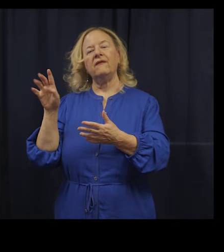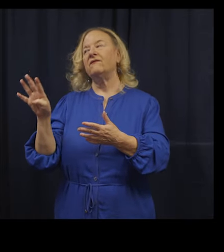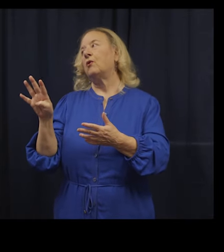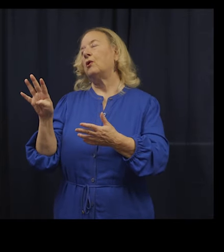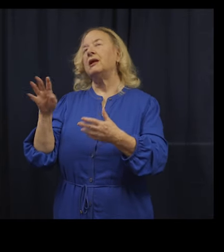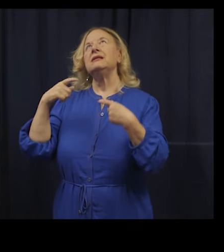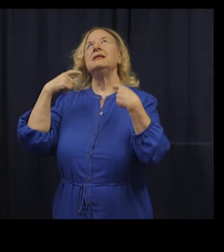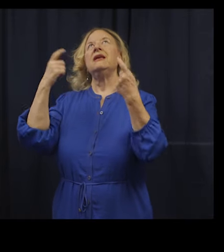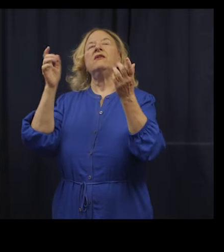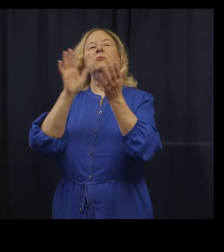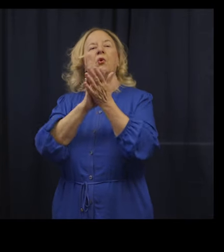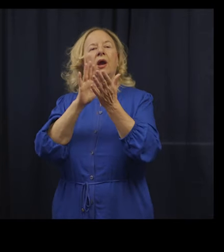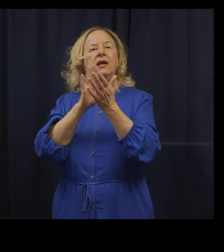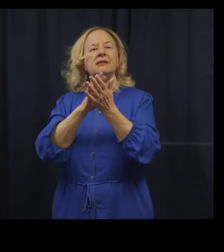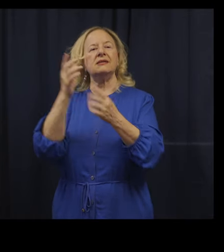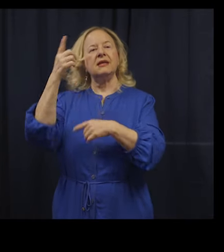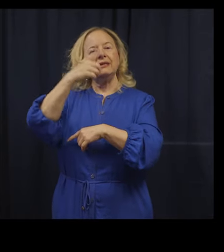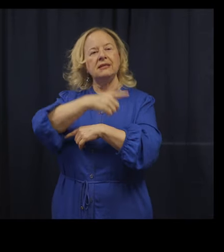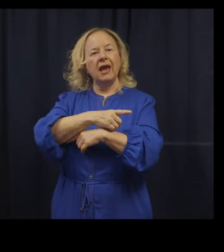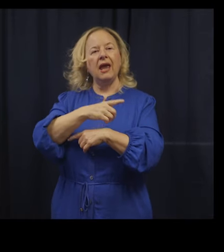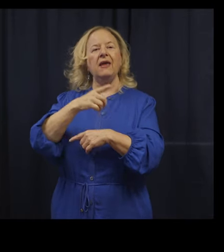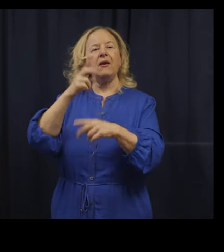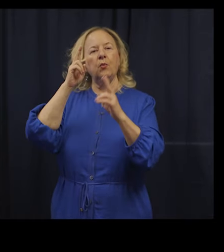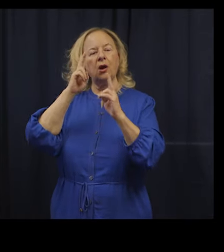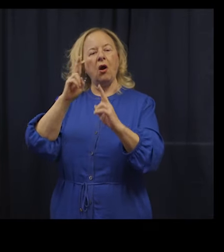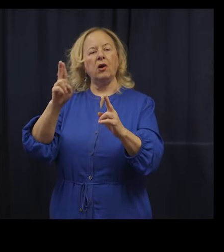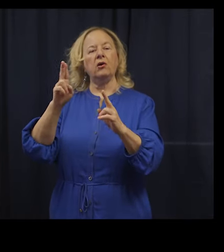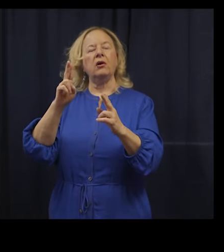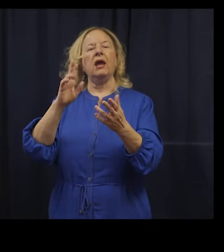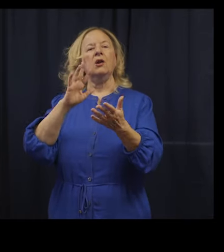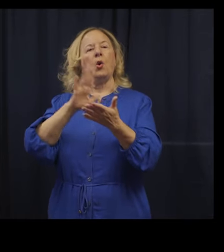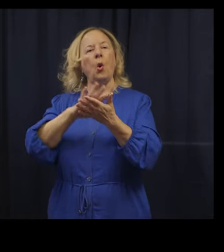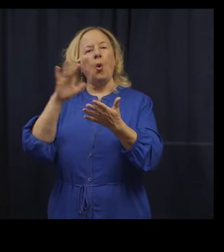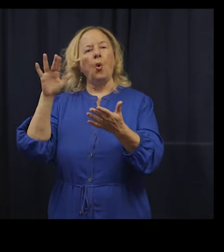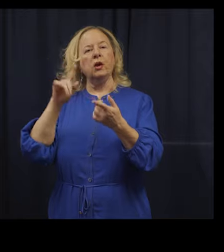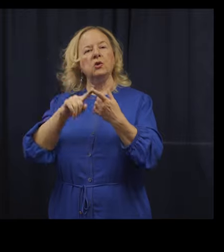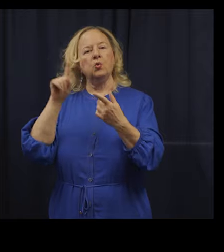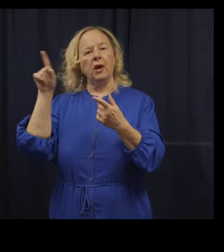him praise. It's a day to give him honor and glory. Amen. Let's do it.